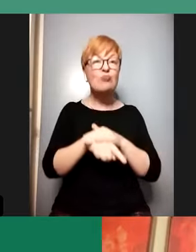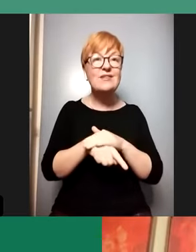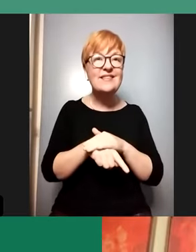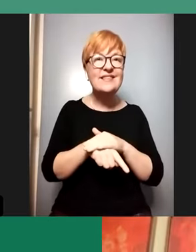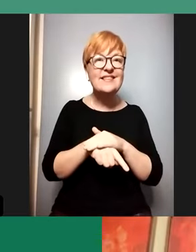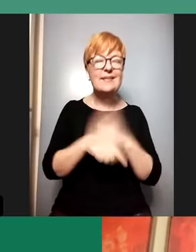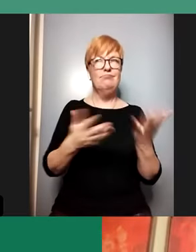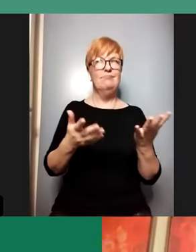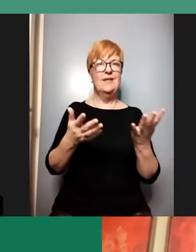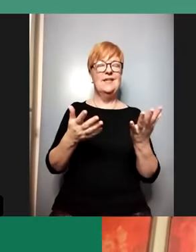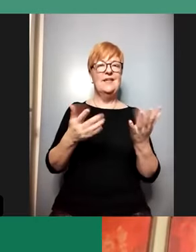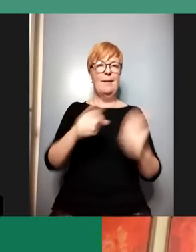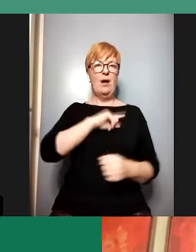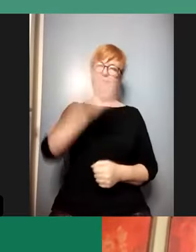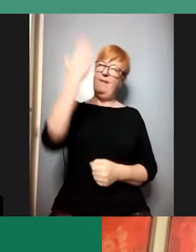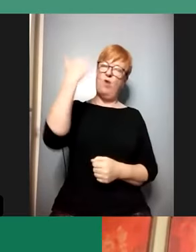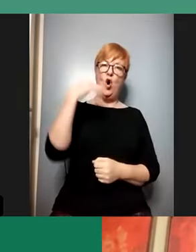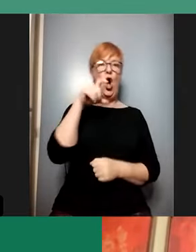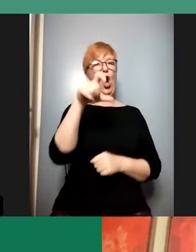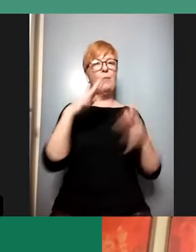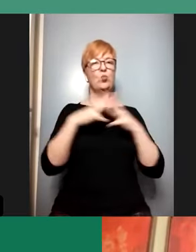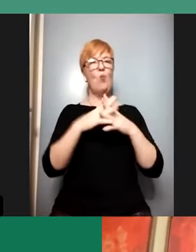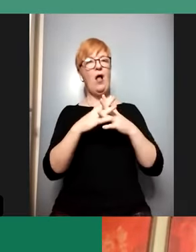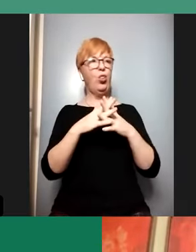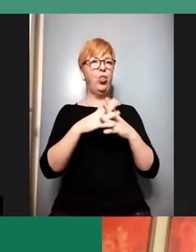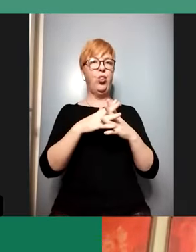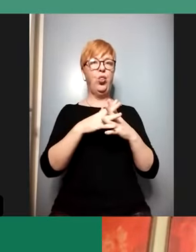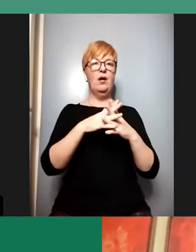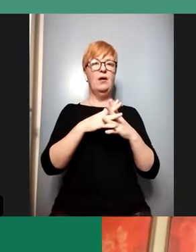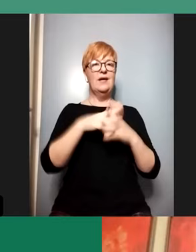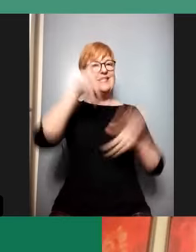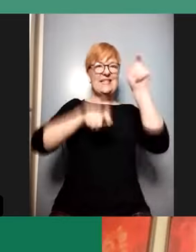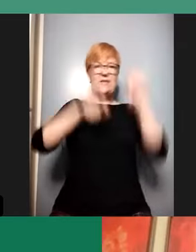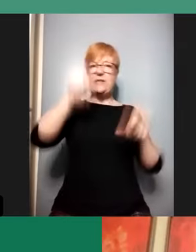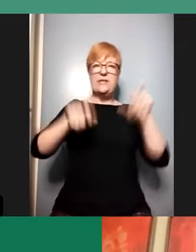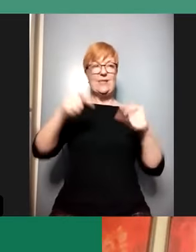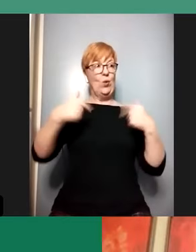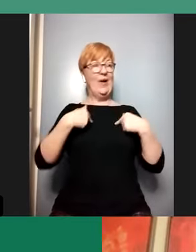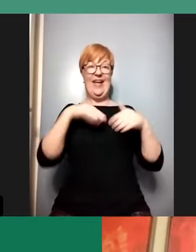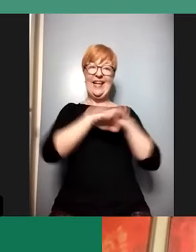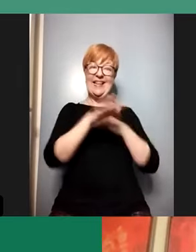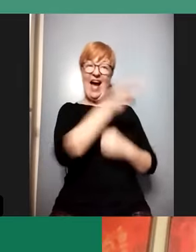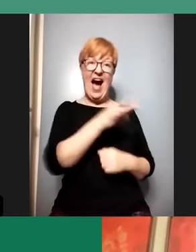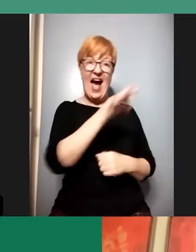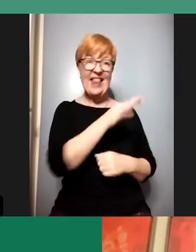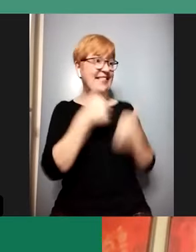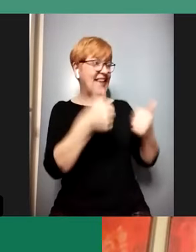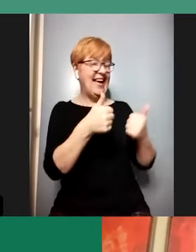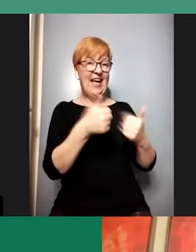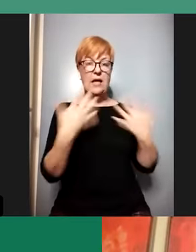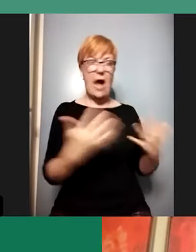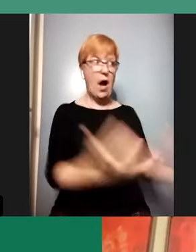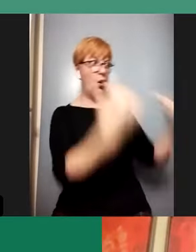know, we were Commonwealth citizens and we were, you know, we were in the islands, and then all of a sudden we're here, you know, and we've